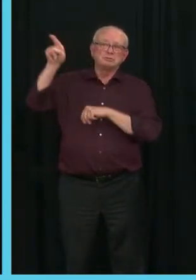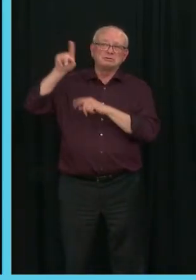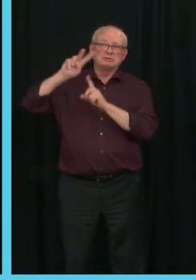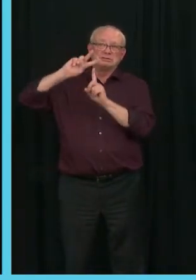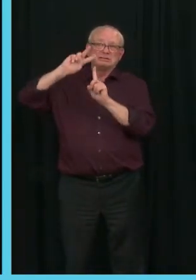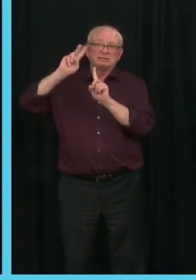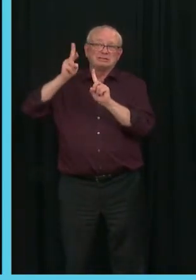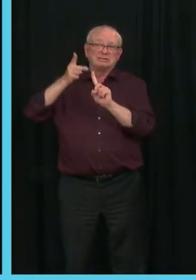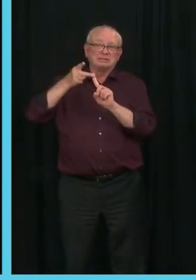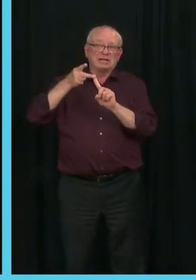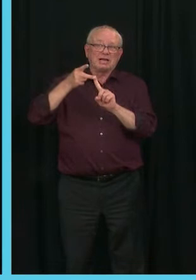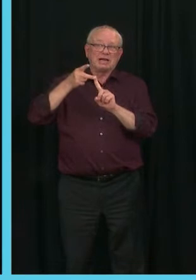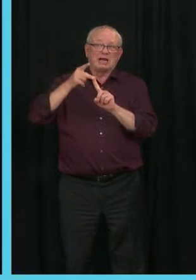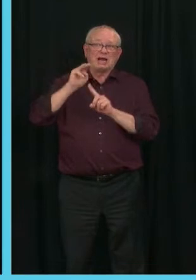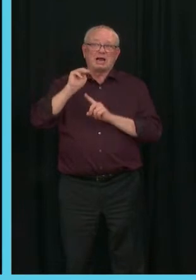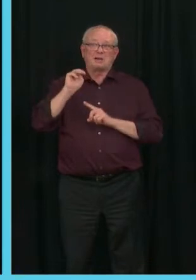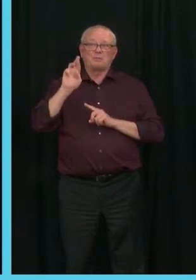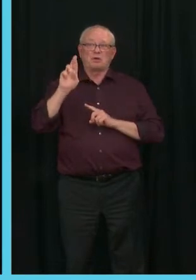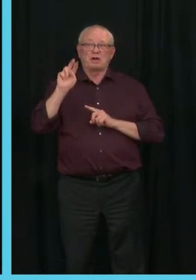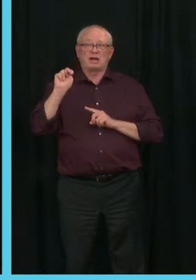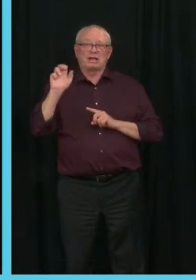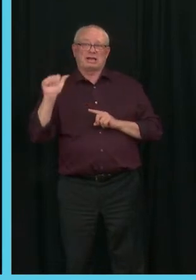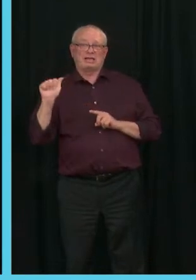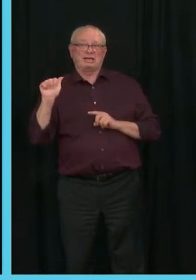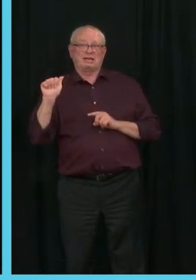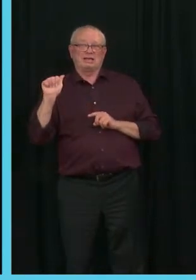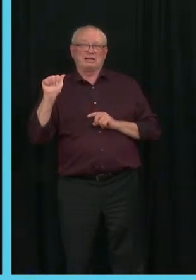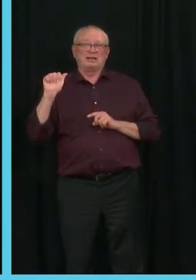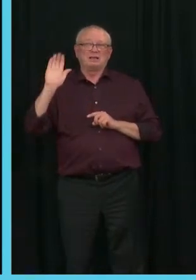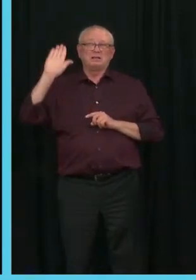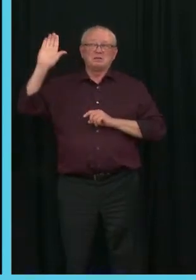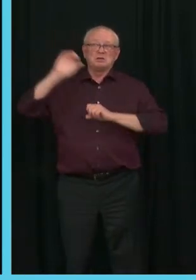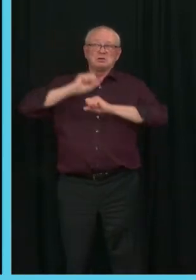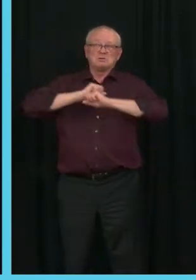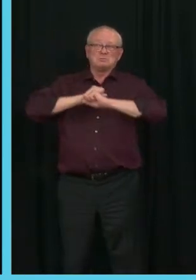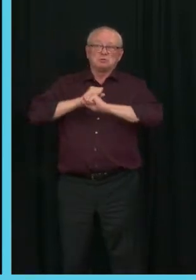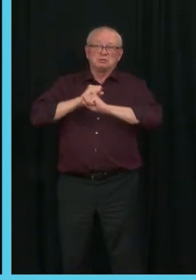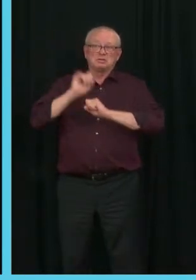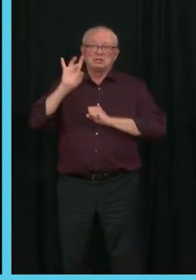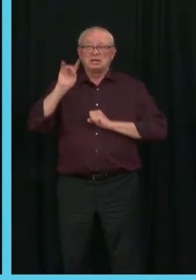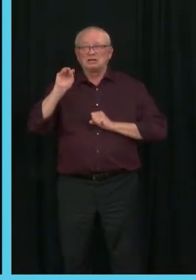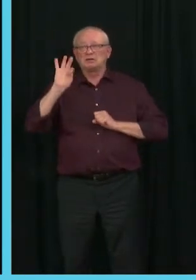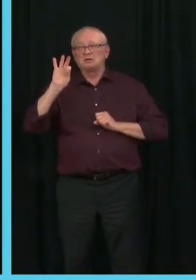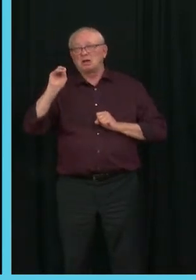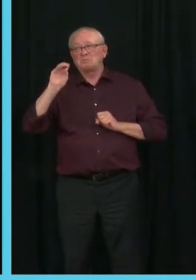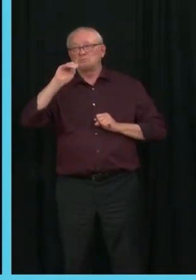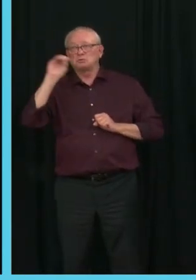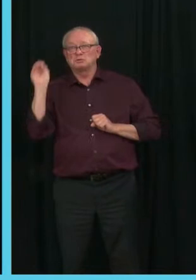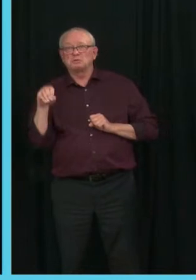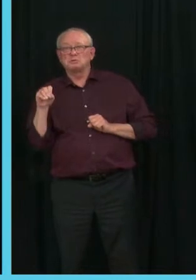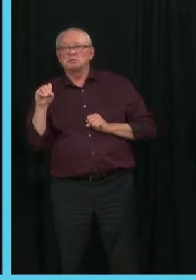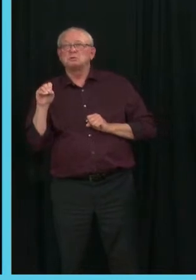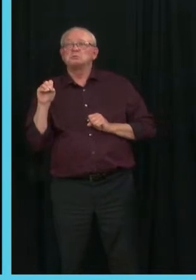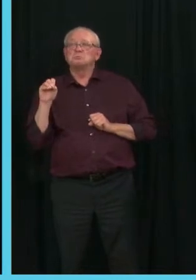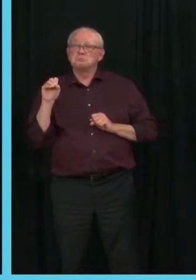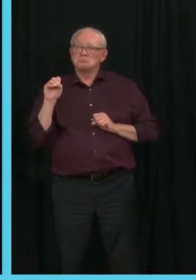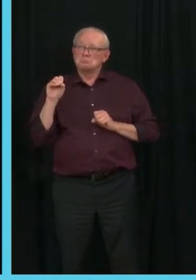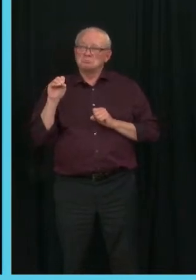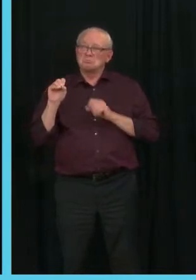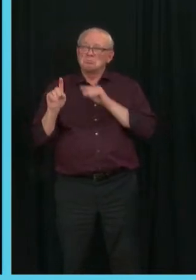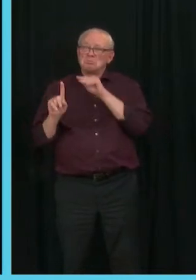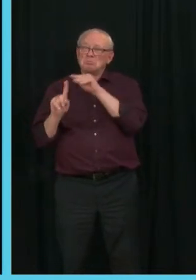vaccines boosts to, again, the high 80s, approximating that 90% coverage. So while we can see a few cases